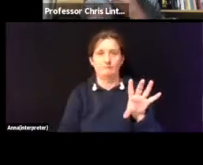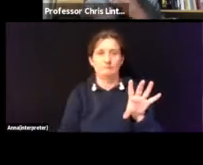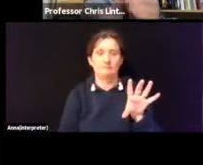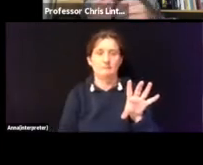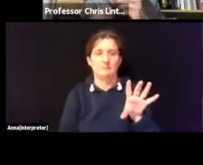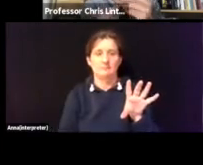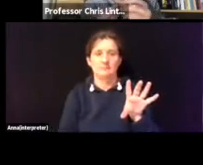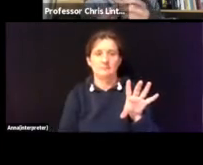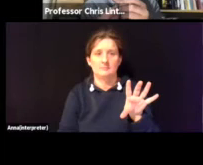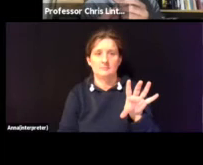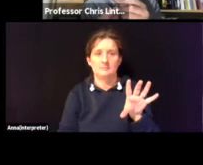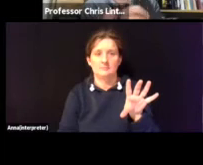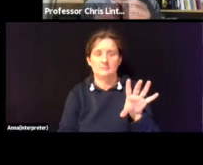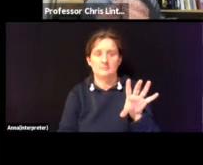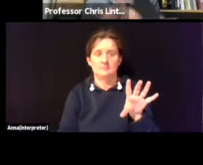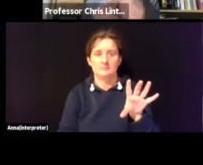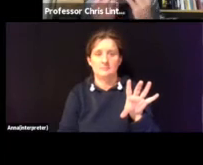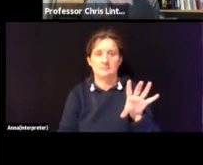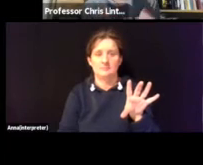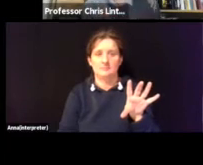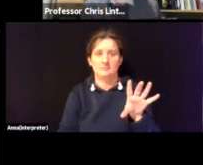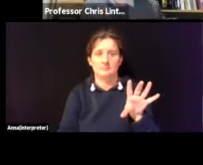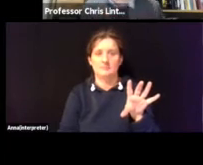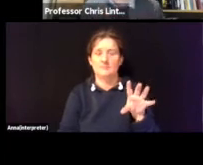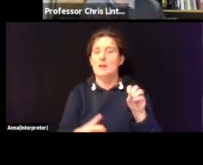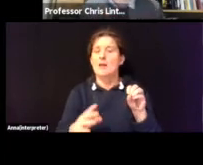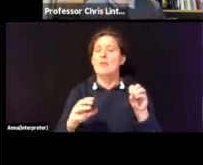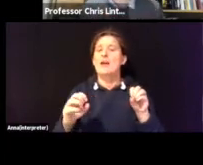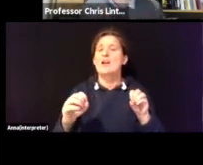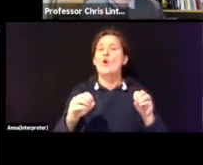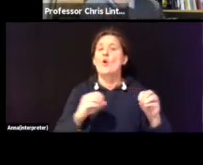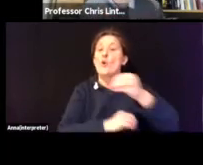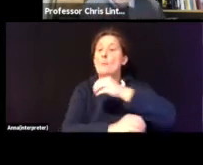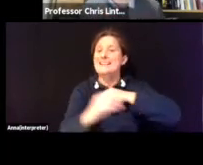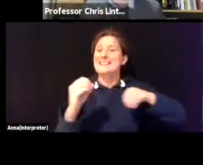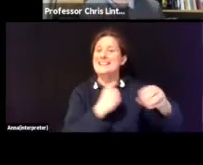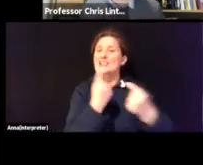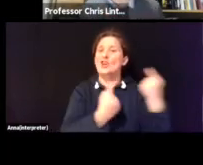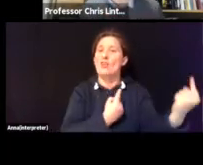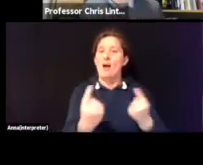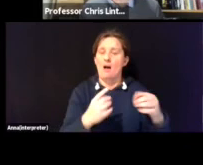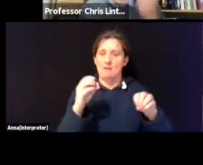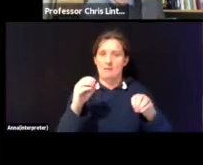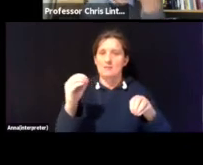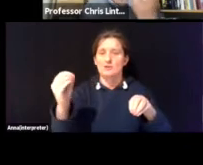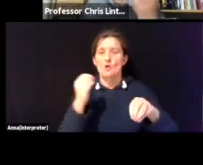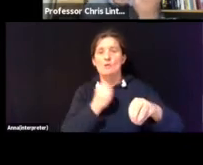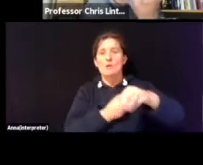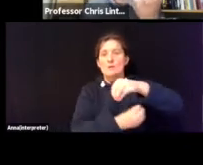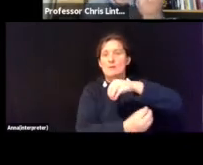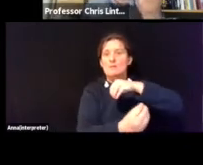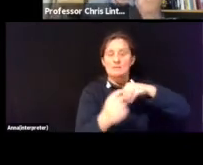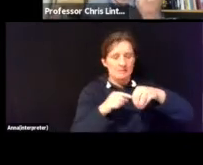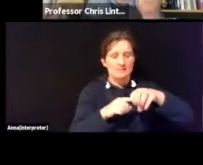when 2 bodies orbit each other, they orbit their common center of mass. So they don't orbit, it's not that the sun